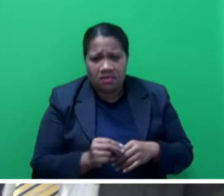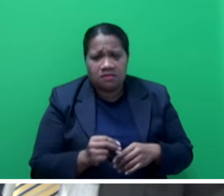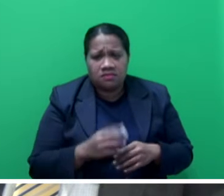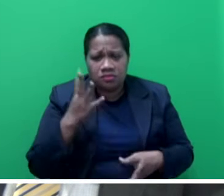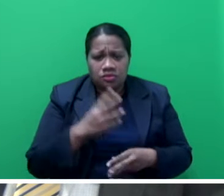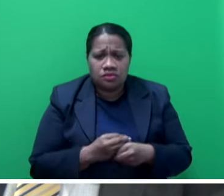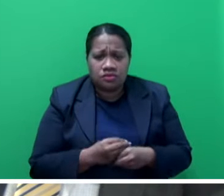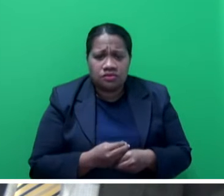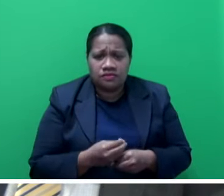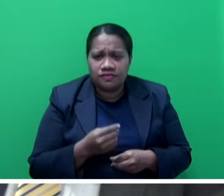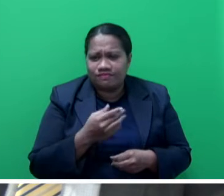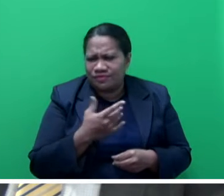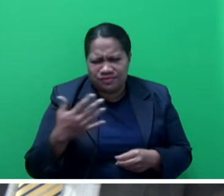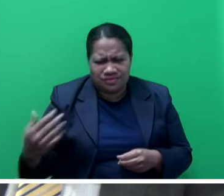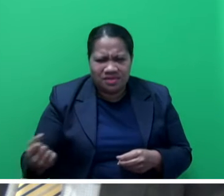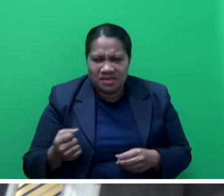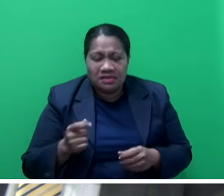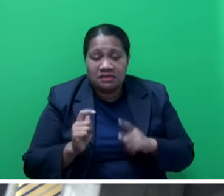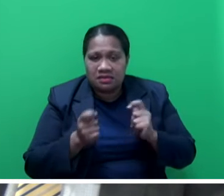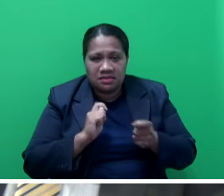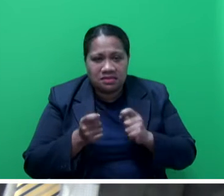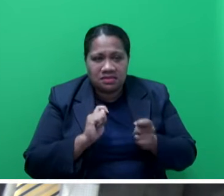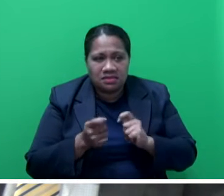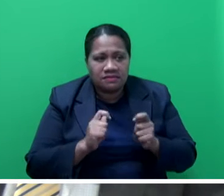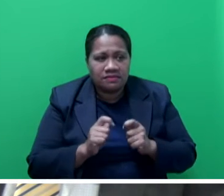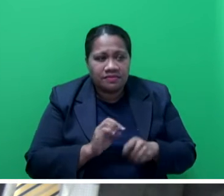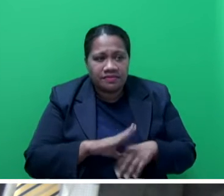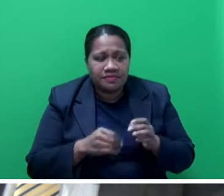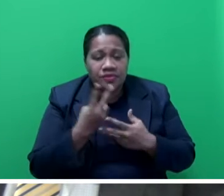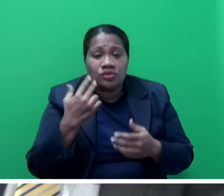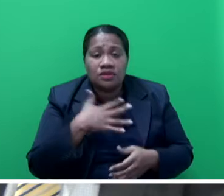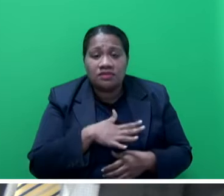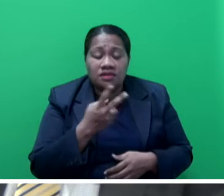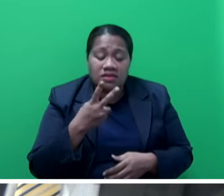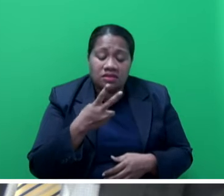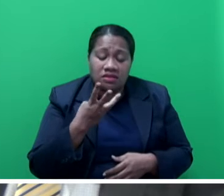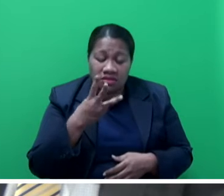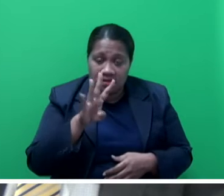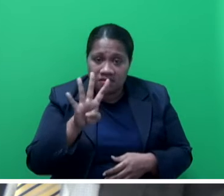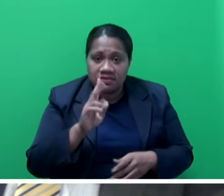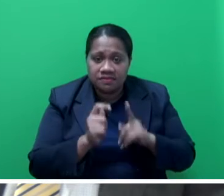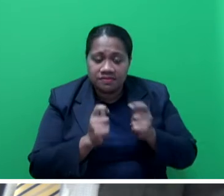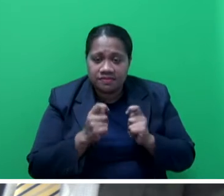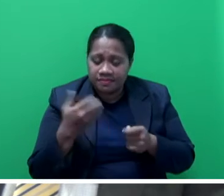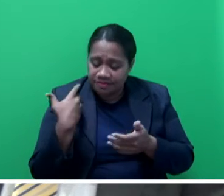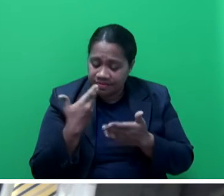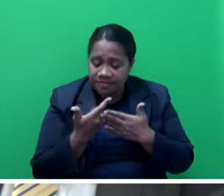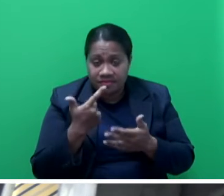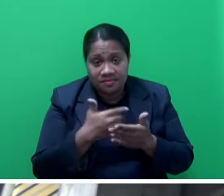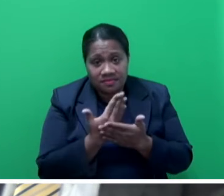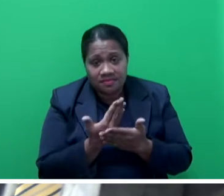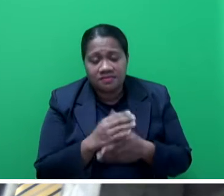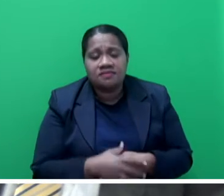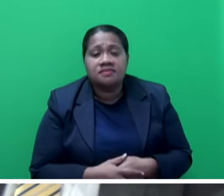35,986 laboratory tests with a daily average of 234 tests over the last 7 days, a